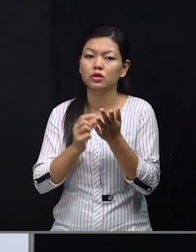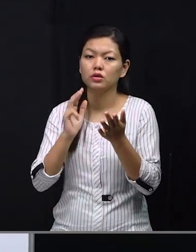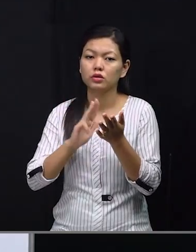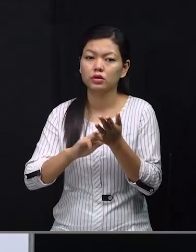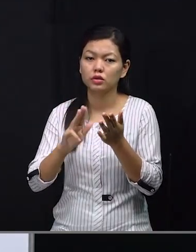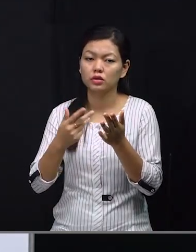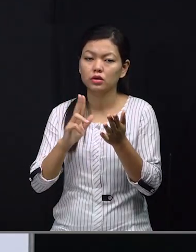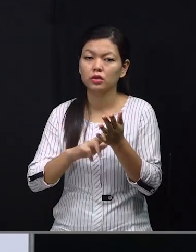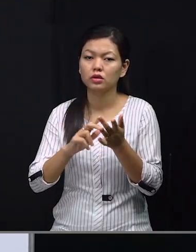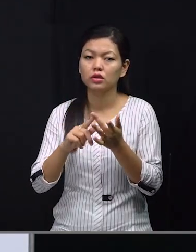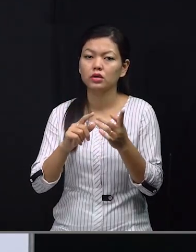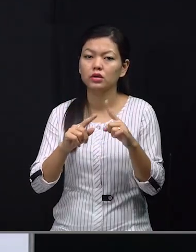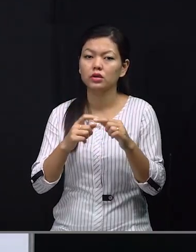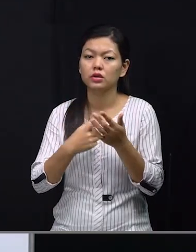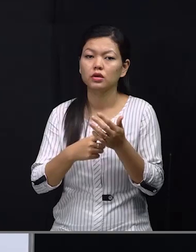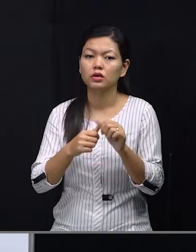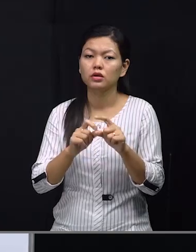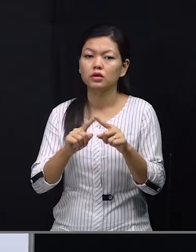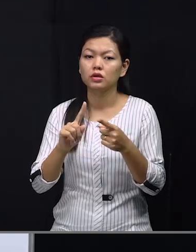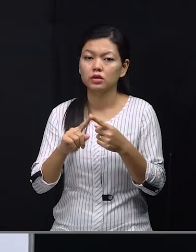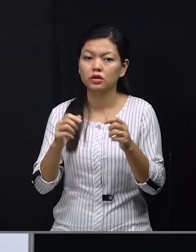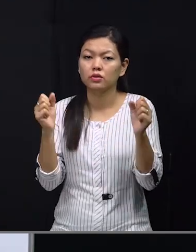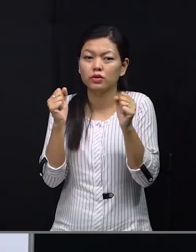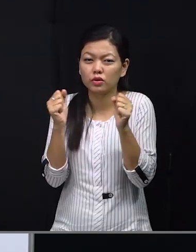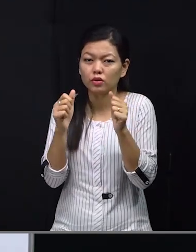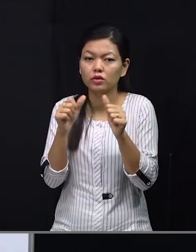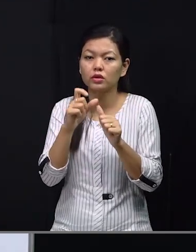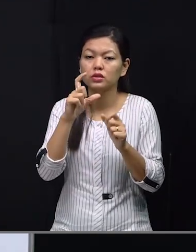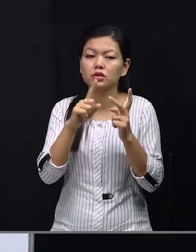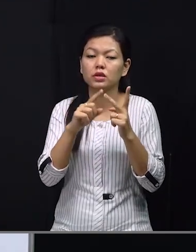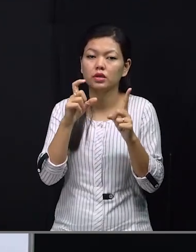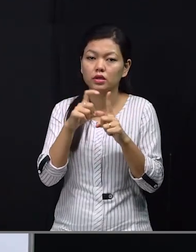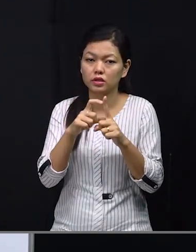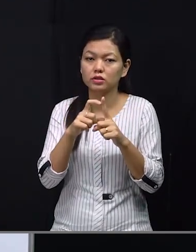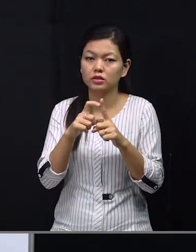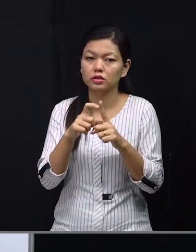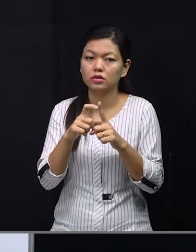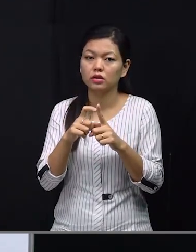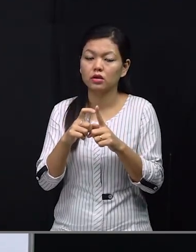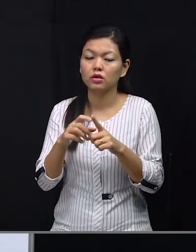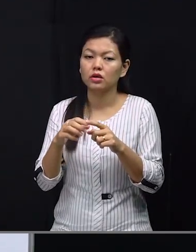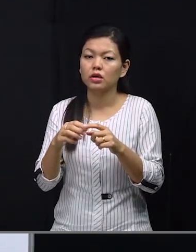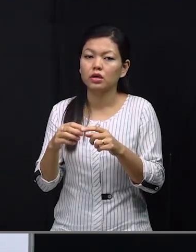dilute acid, we get a diazonium salt.